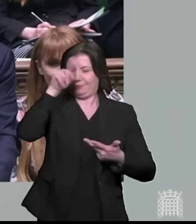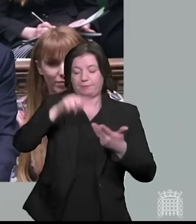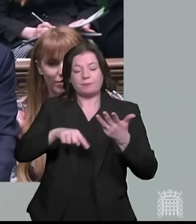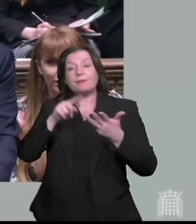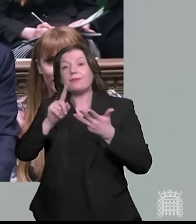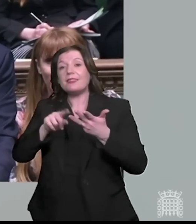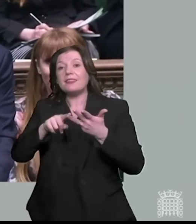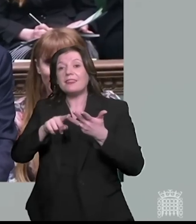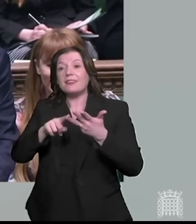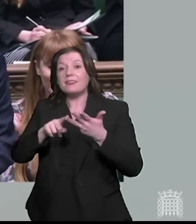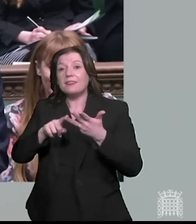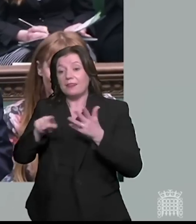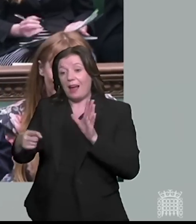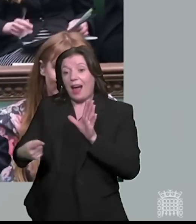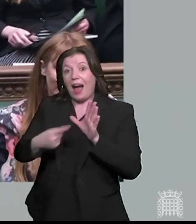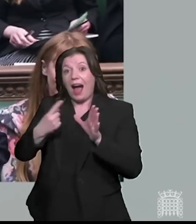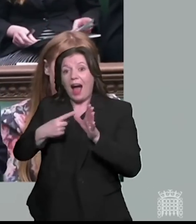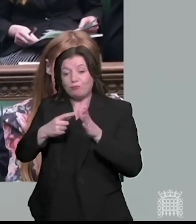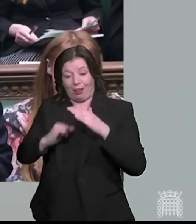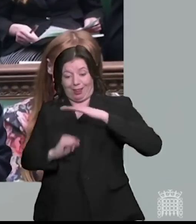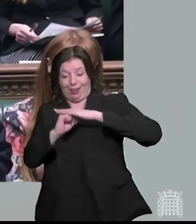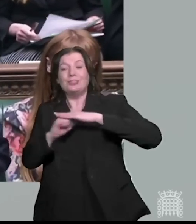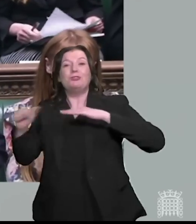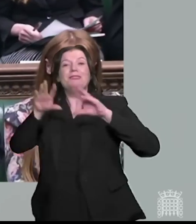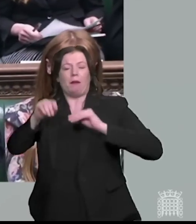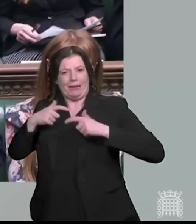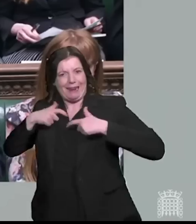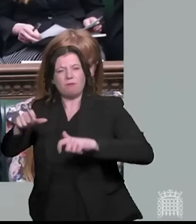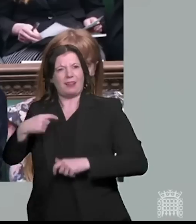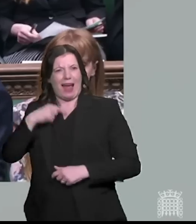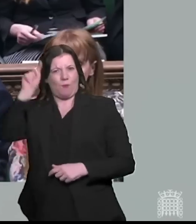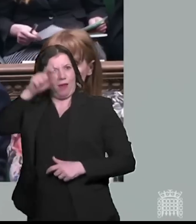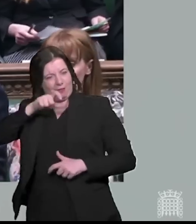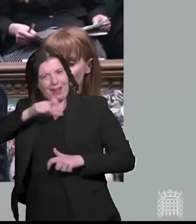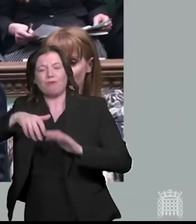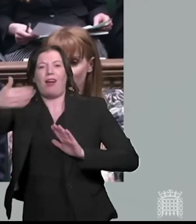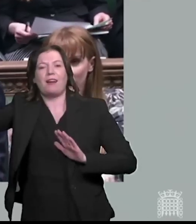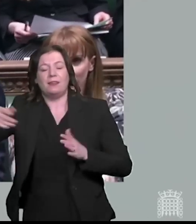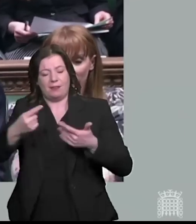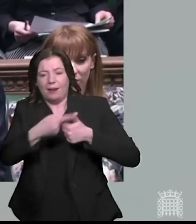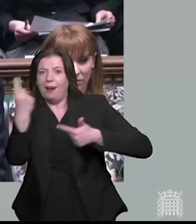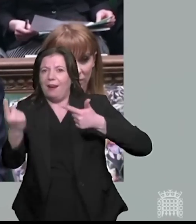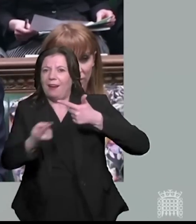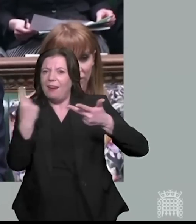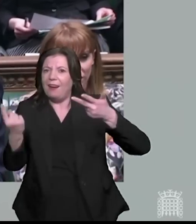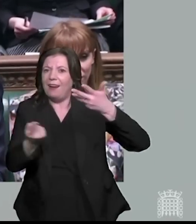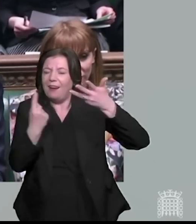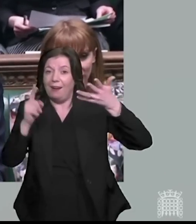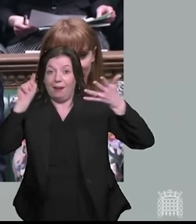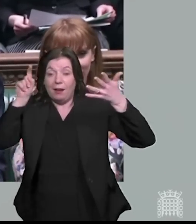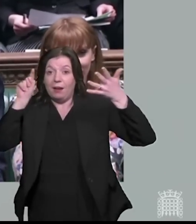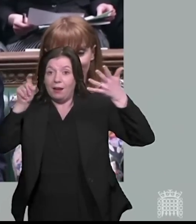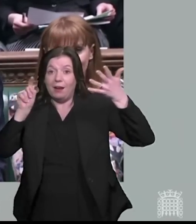freeze the price guarantee this April? Labour. And we can go on, because it's also Labour that first